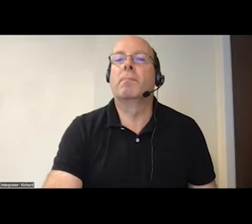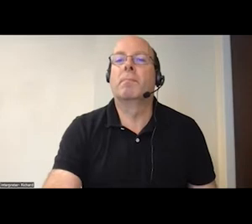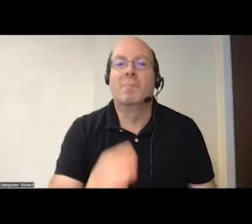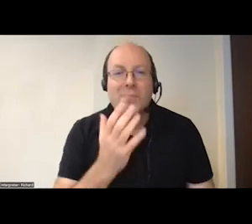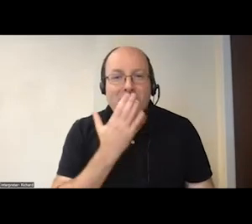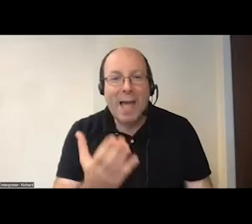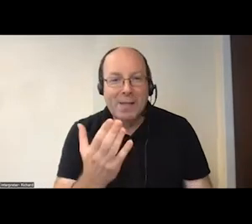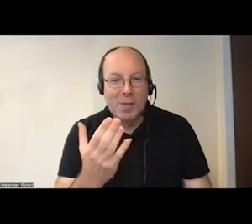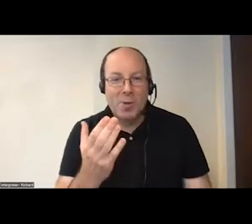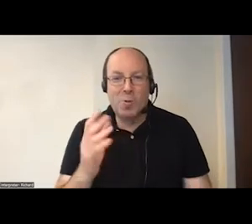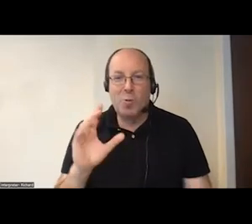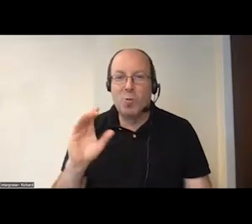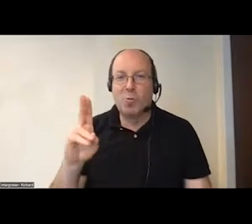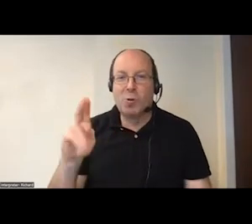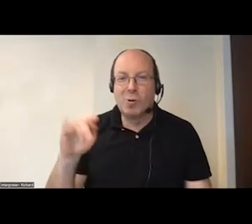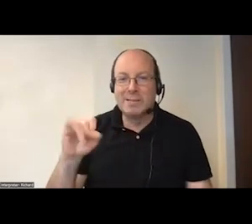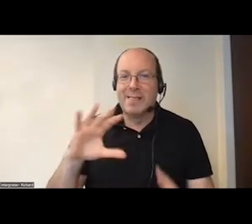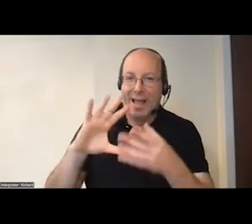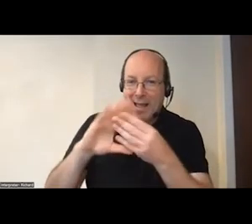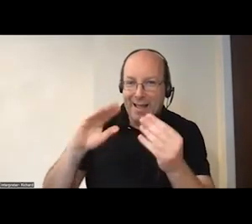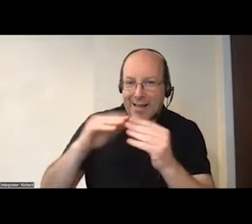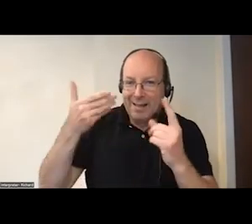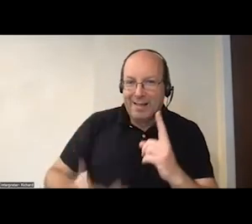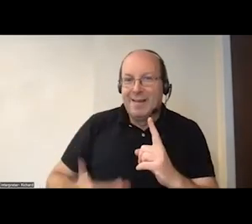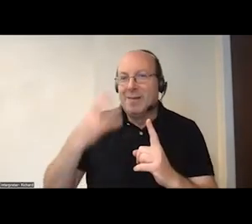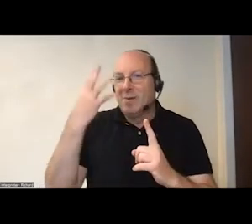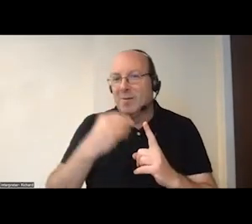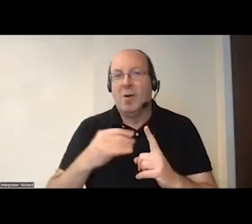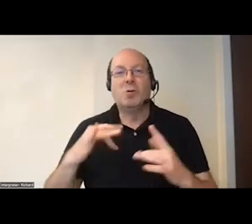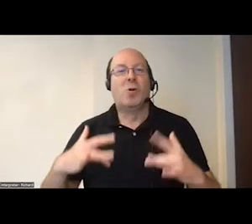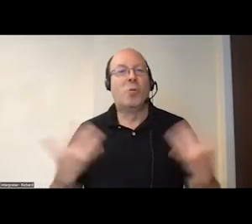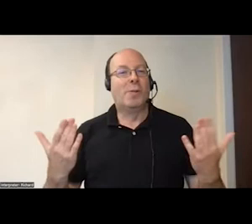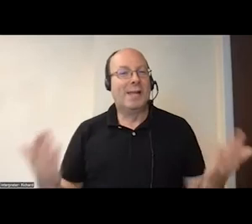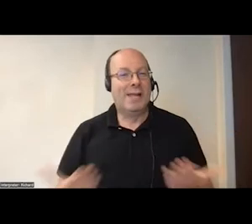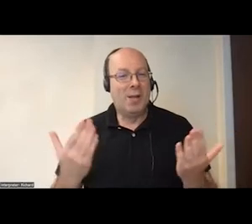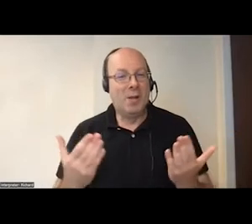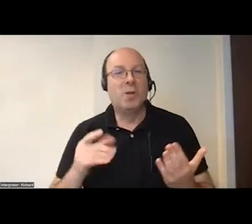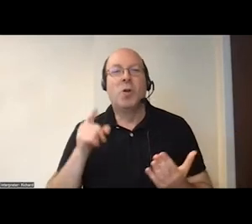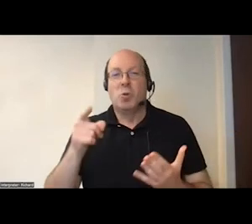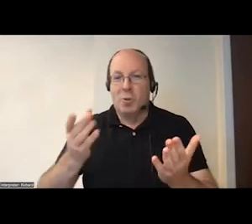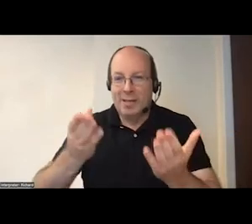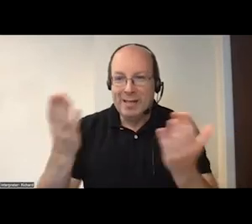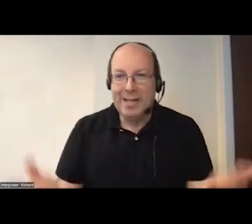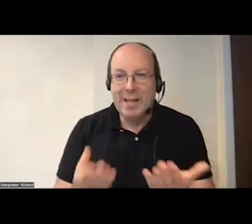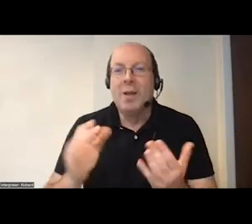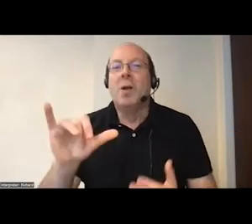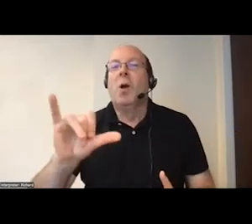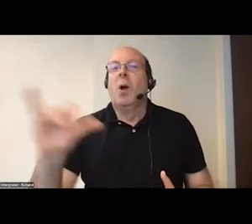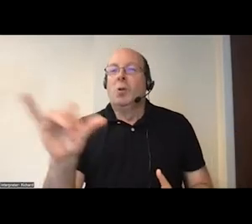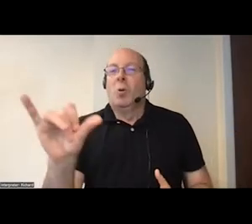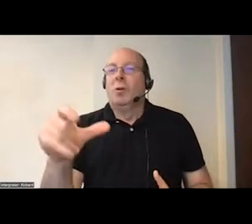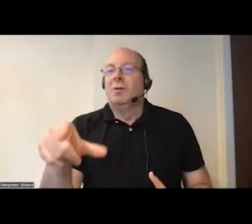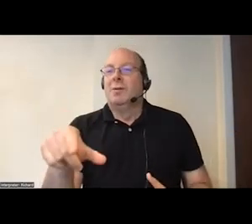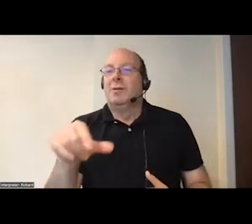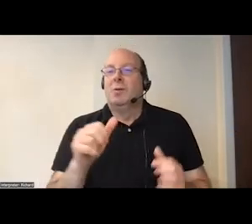beautiful introduction. I really appreciate it. And I'm also thrilled to be here. I'm really thrilled to have you here and also thrilled to be